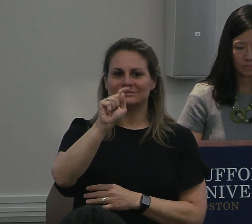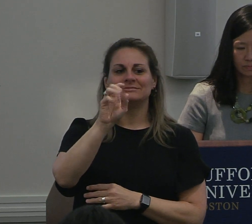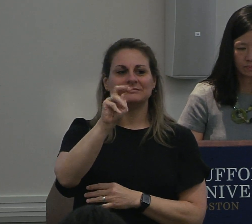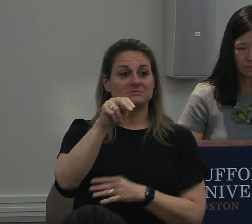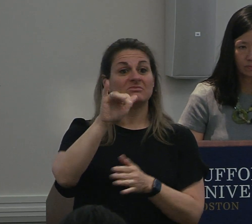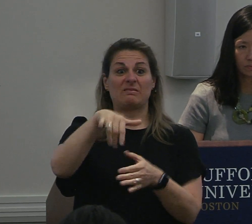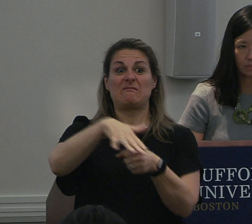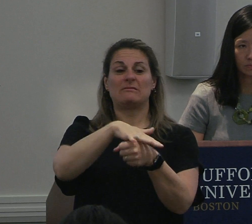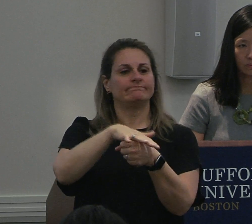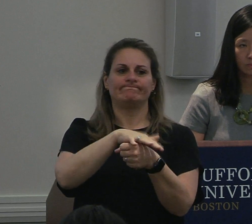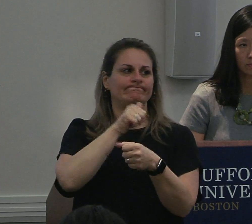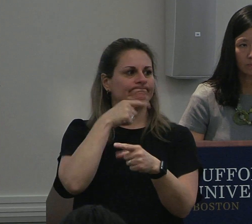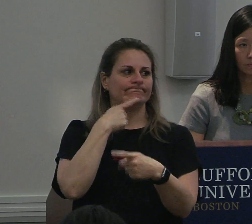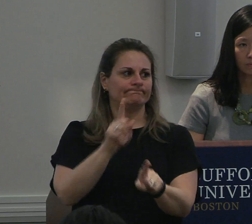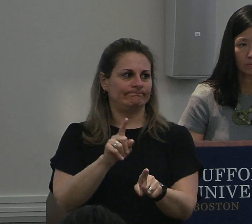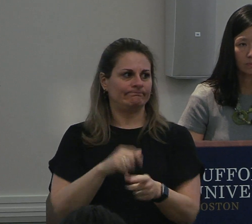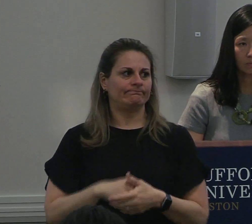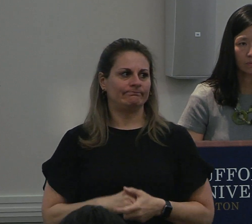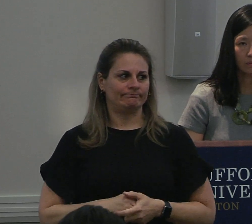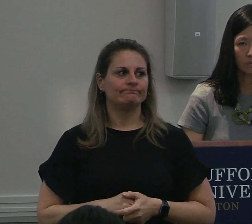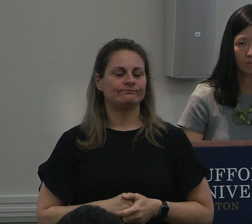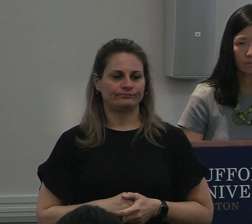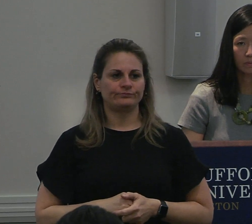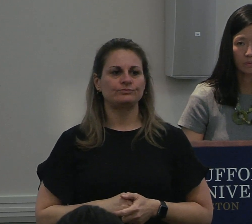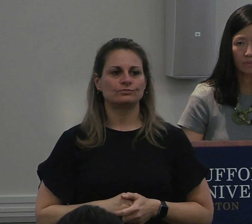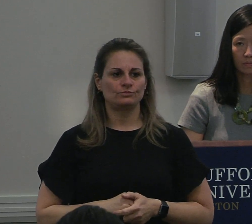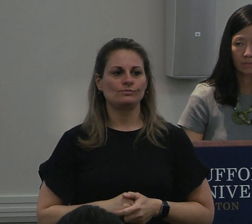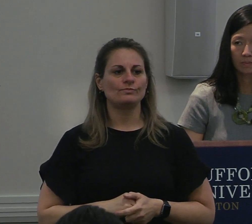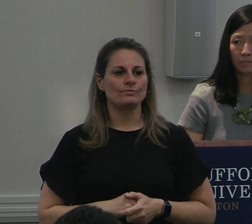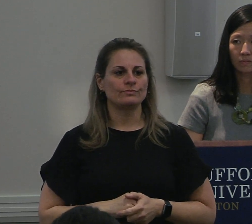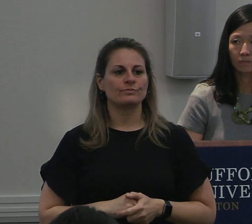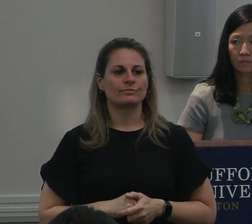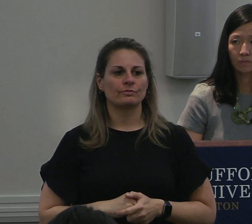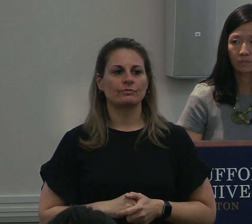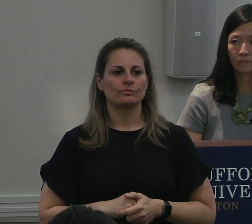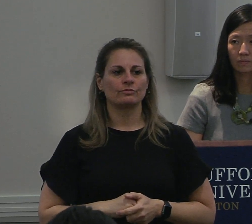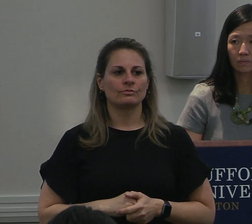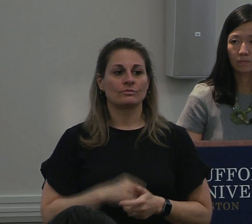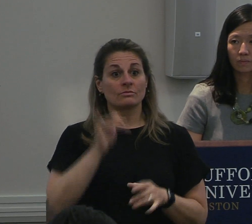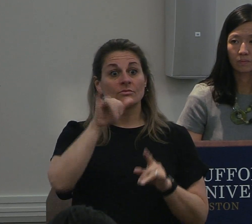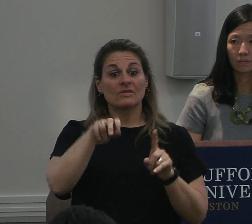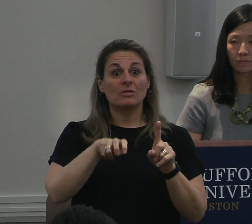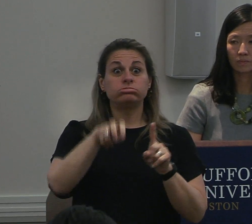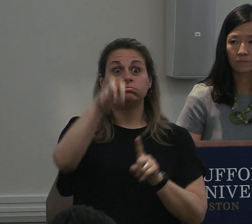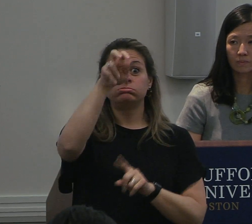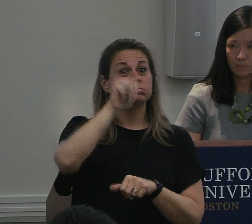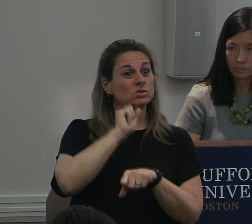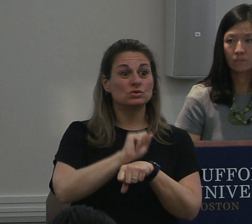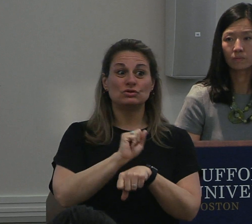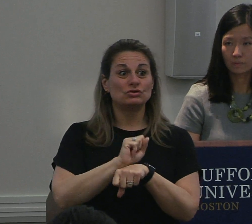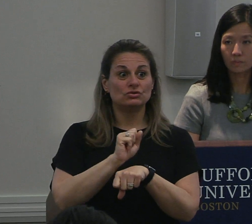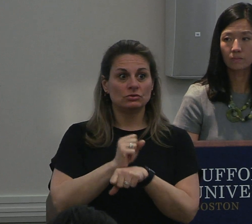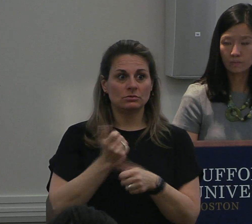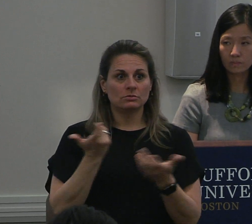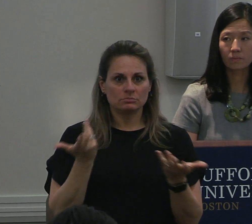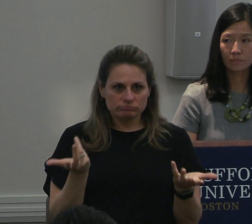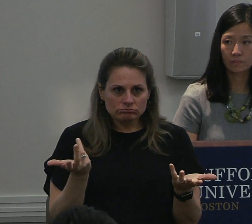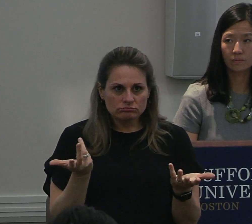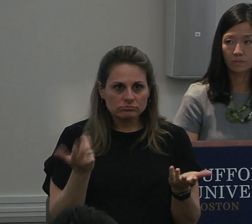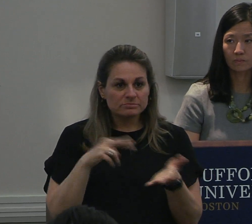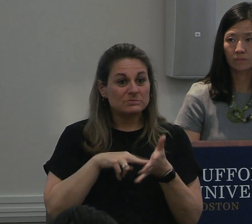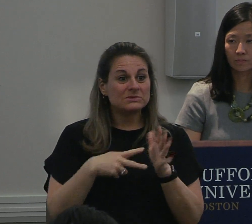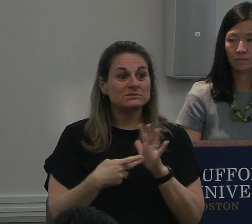if the escalator is chronically not working, then either we should maybe shut